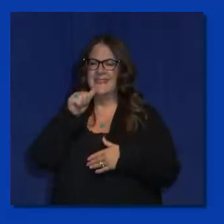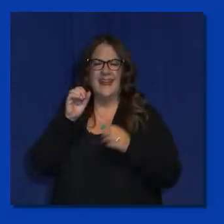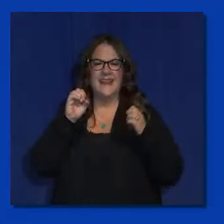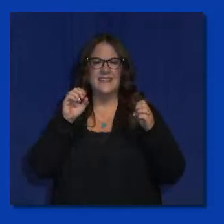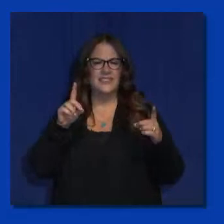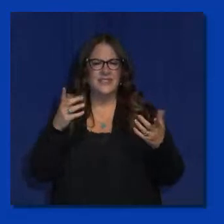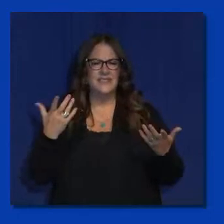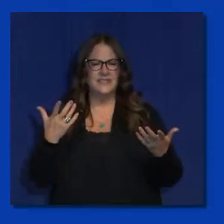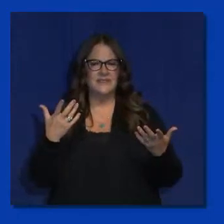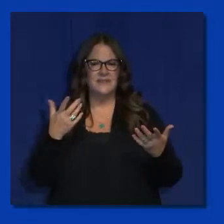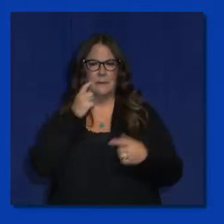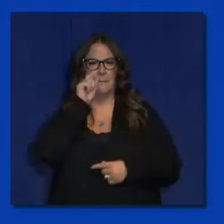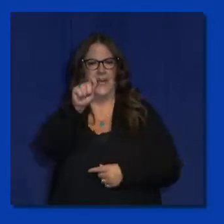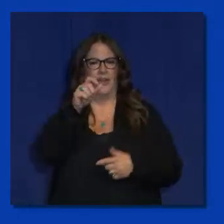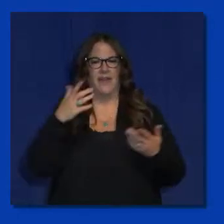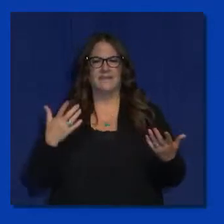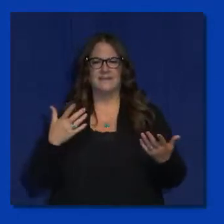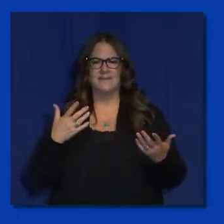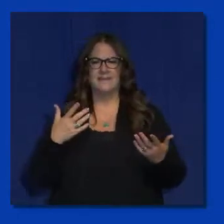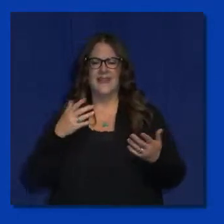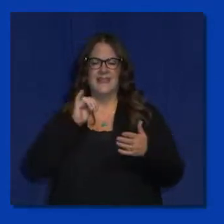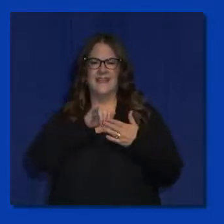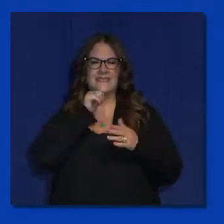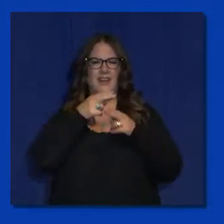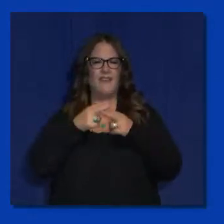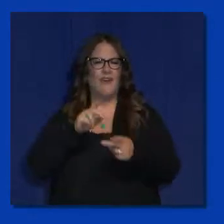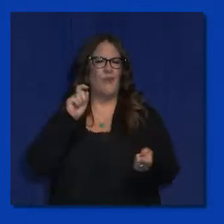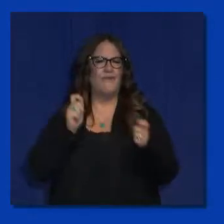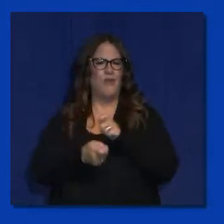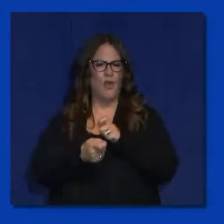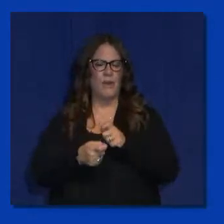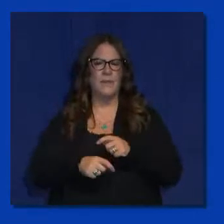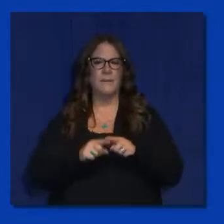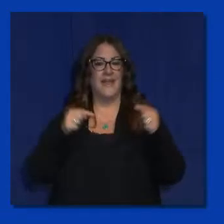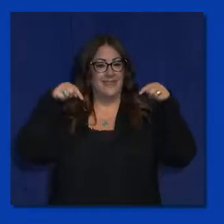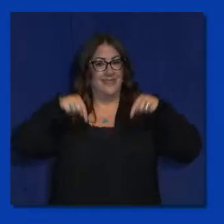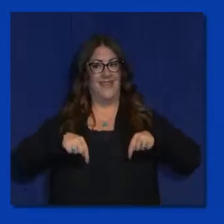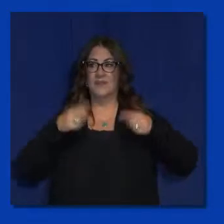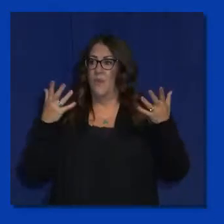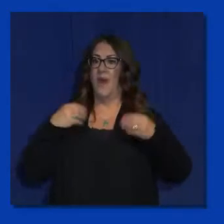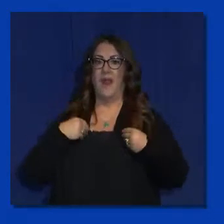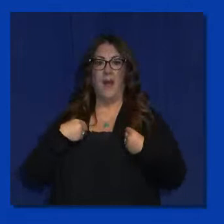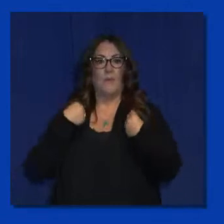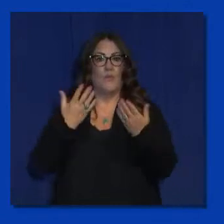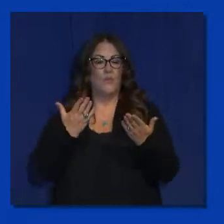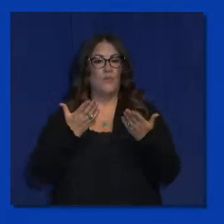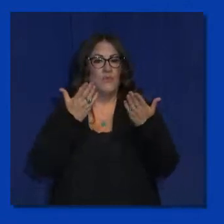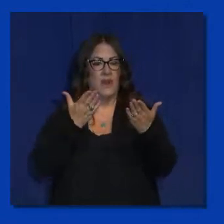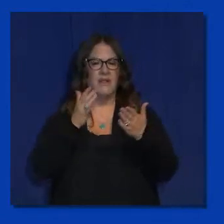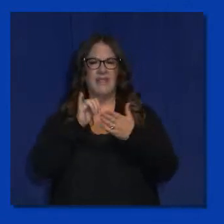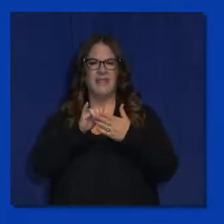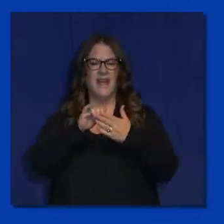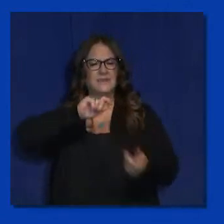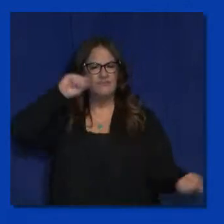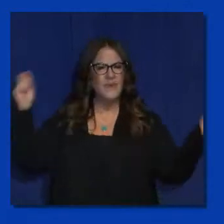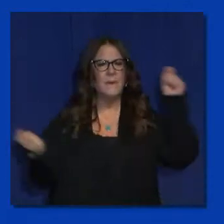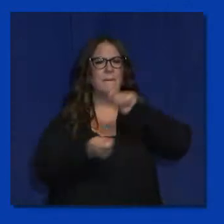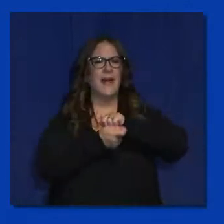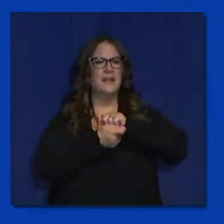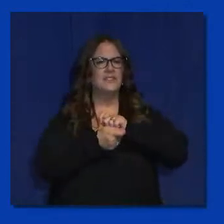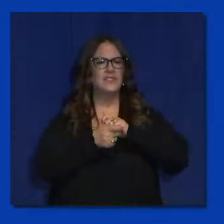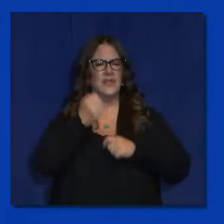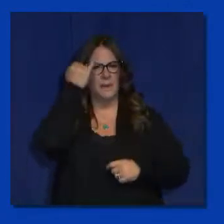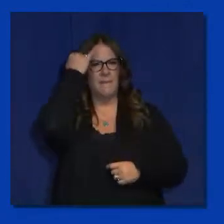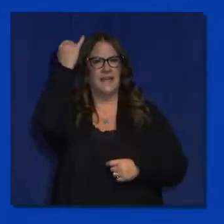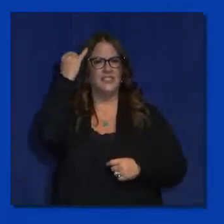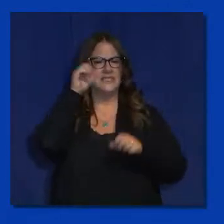education, period, let alone reform. This is education reform. This is about completely reimagining the public education system. We created,